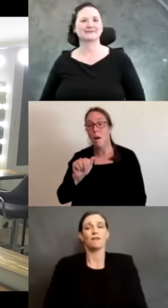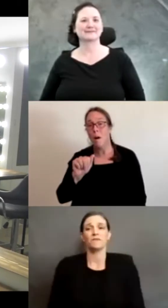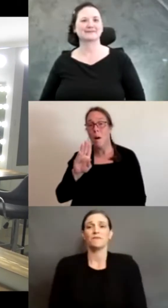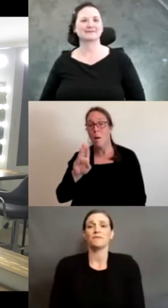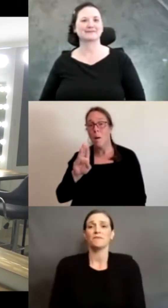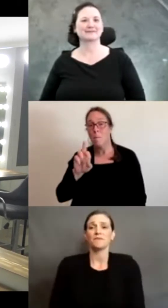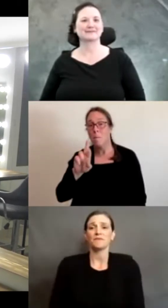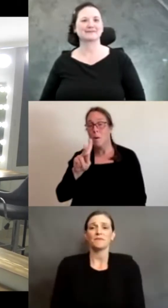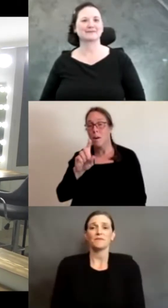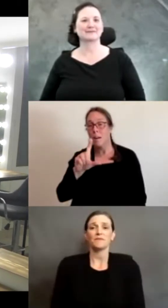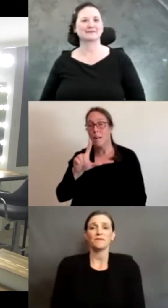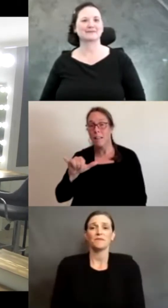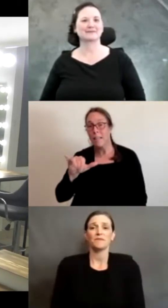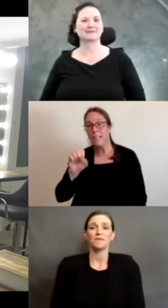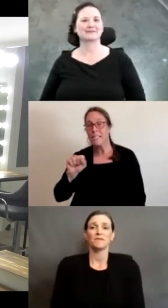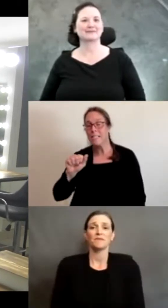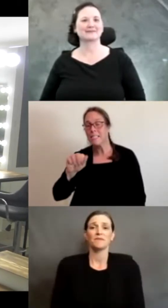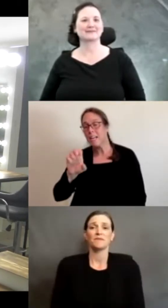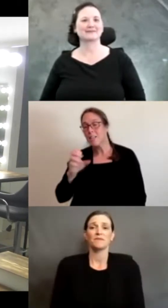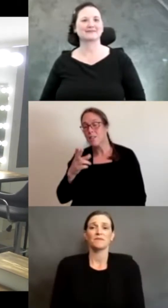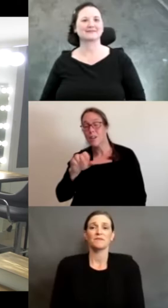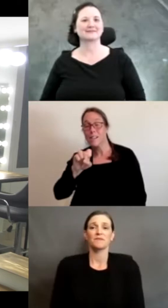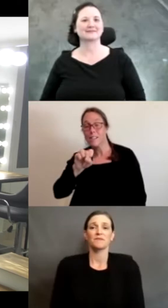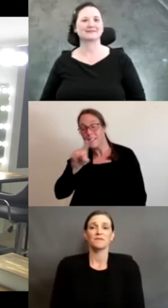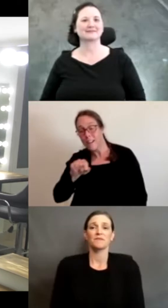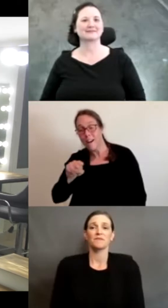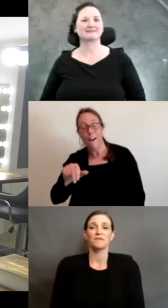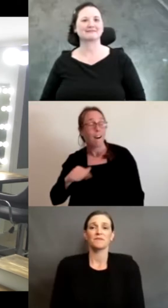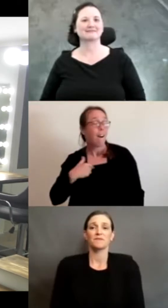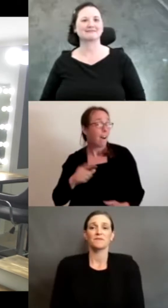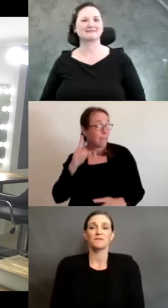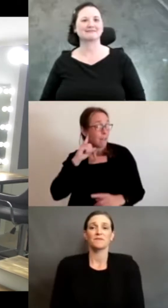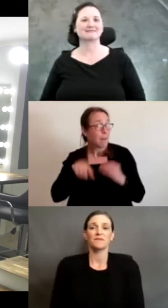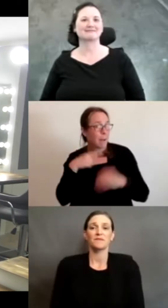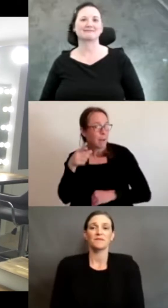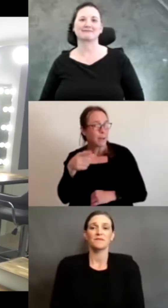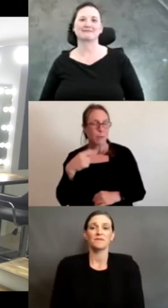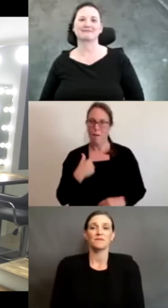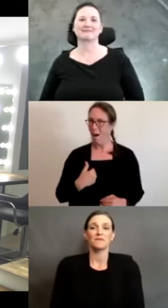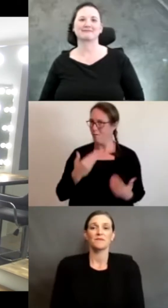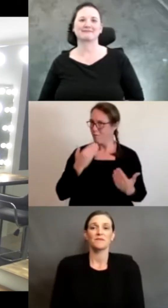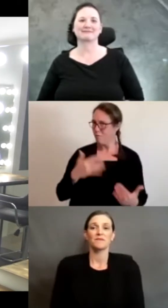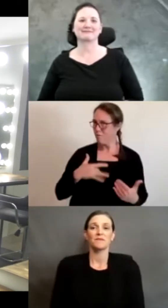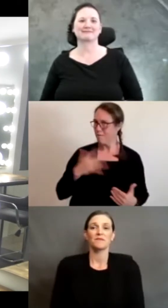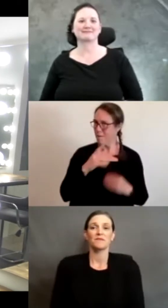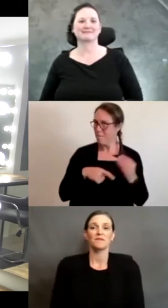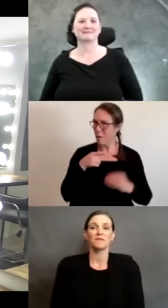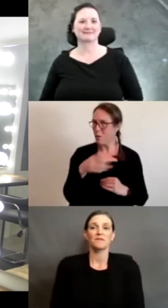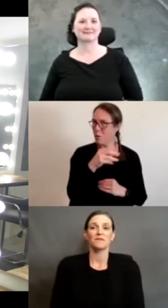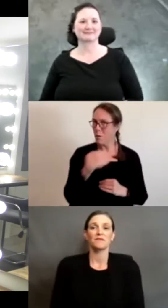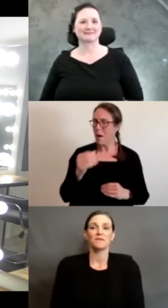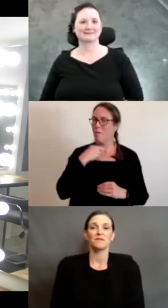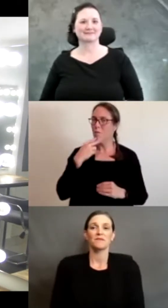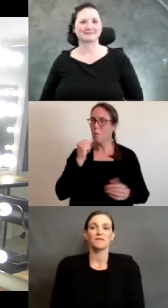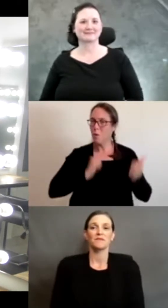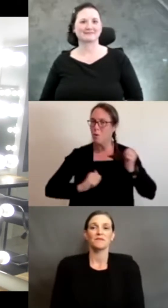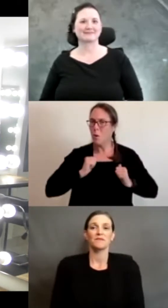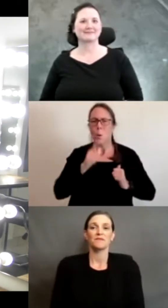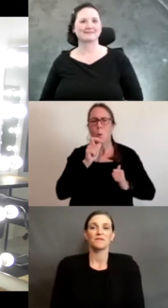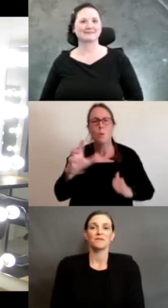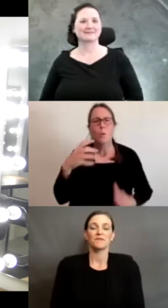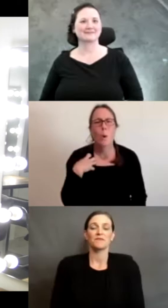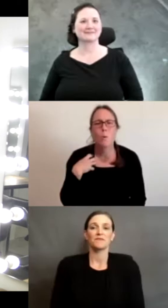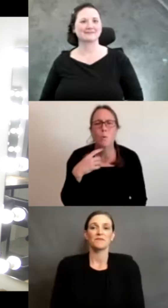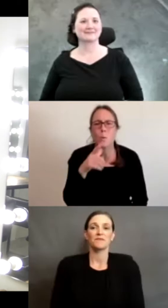Sanchosna, I've heard about you, and I have a good feeling about you and The Voice. Who's your coach?